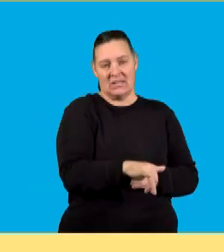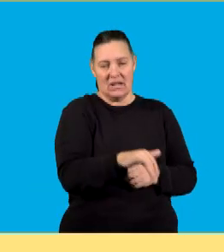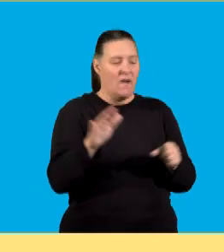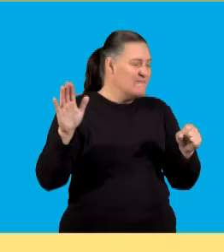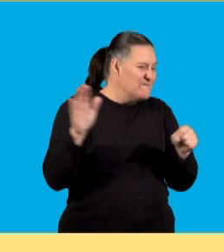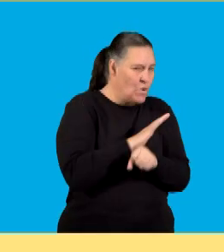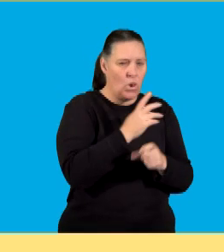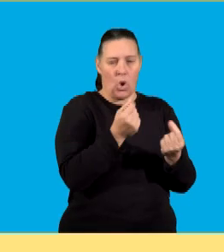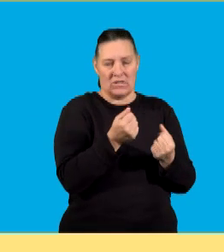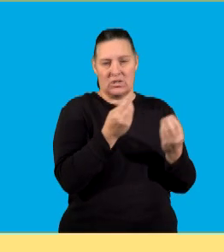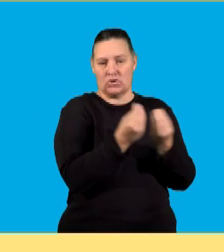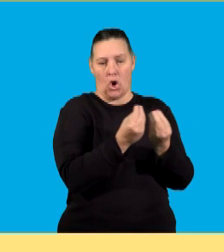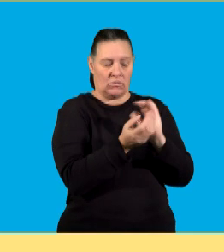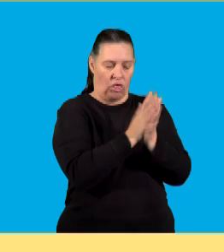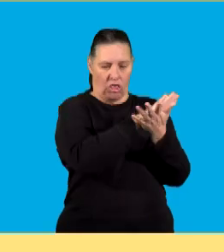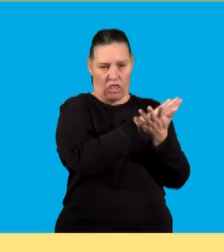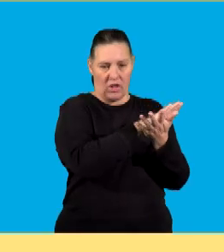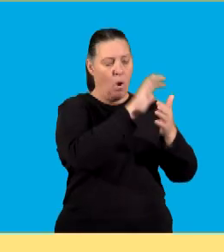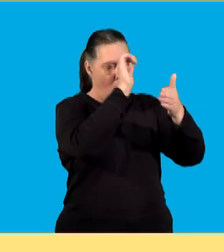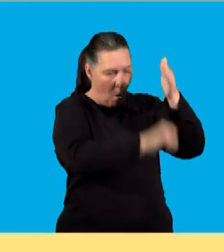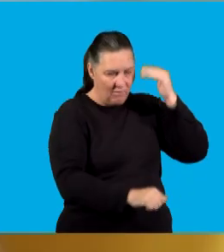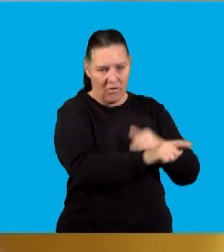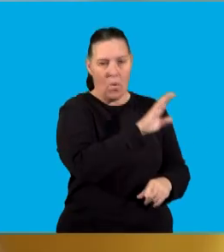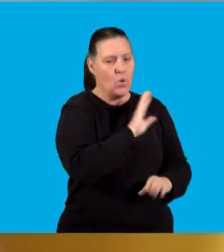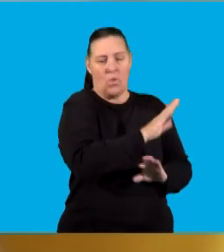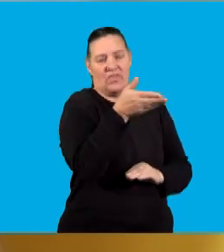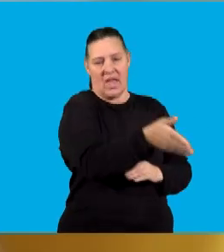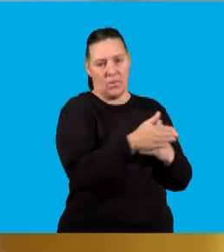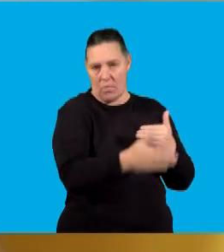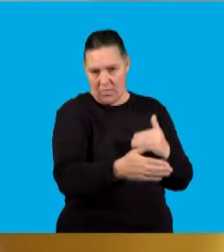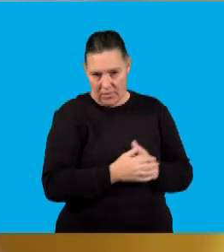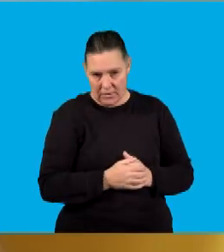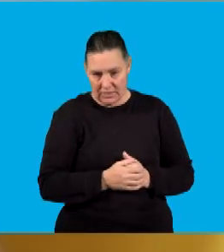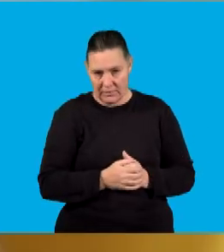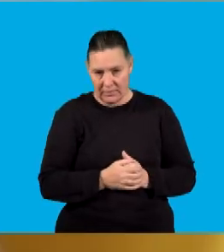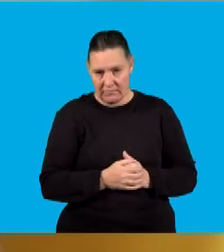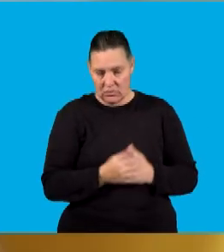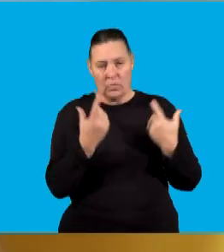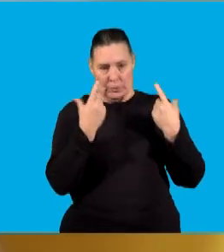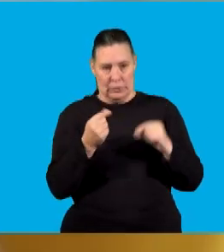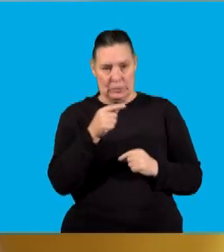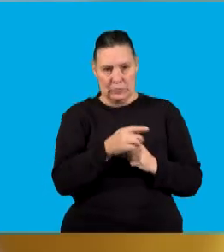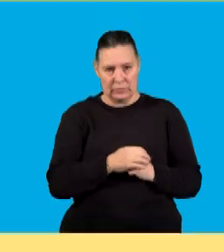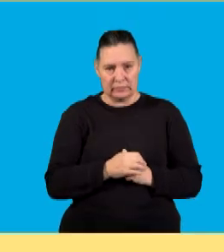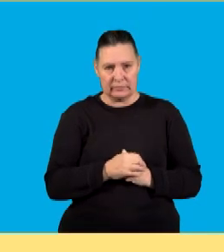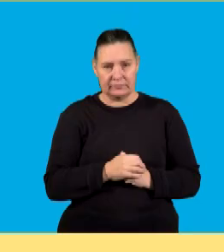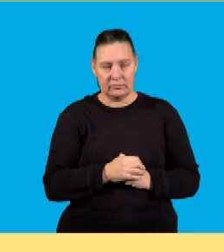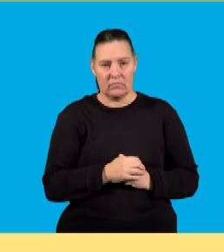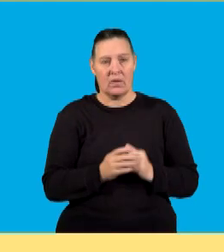inventory. The total cost of the stock destroyed must be subtracted. That is what we did